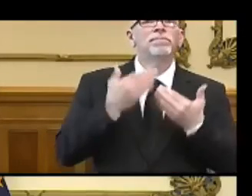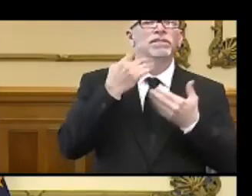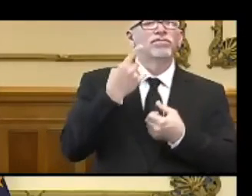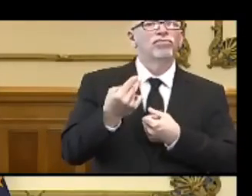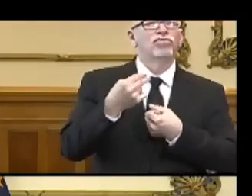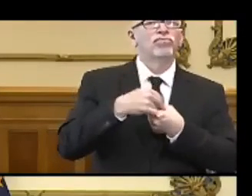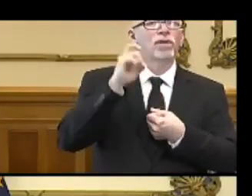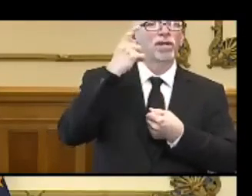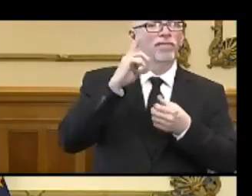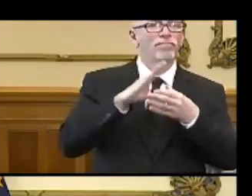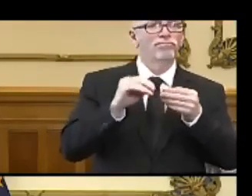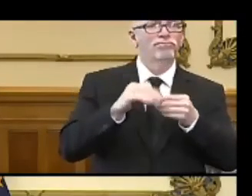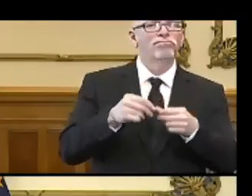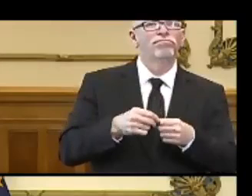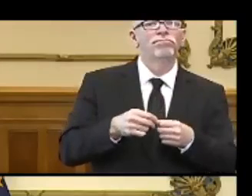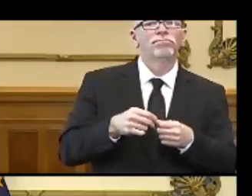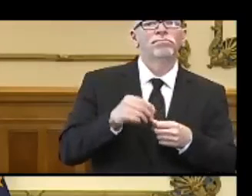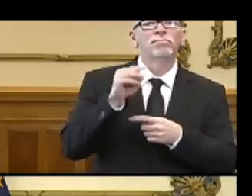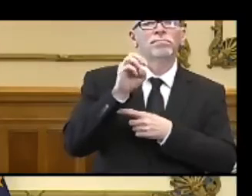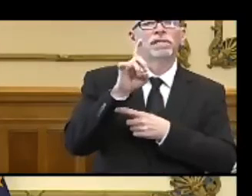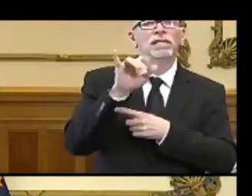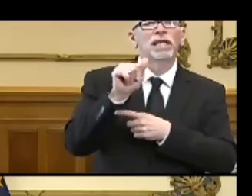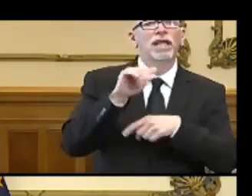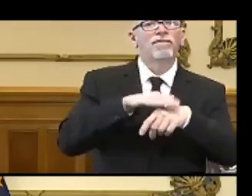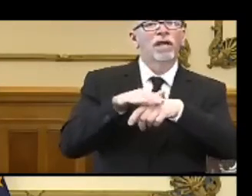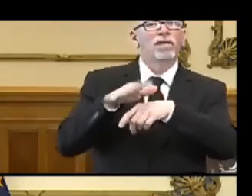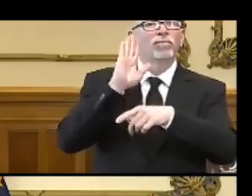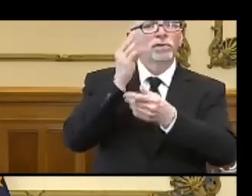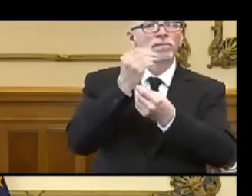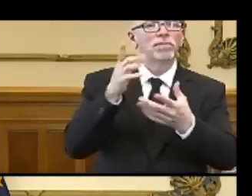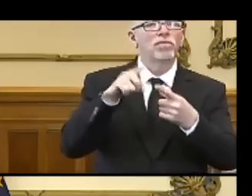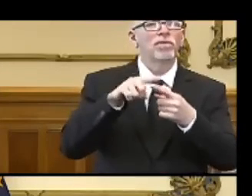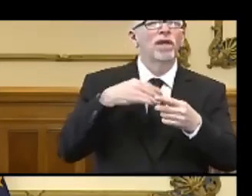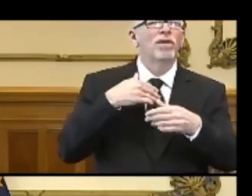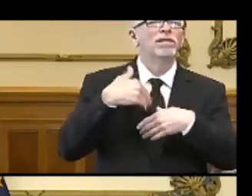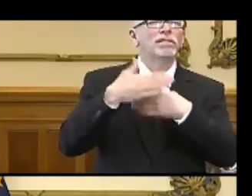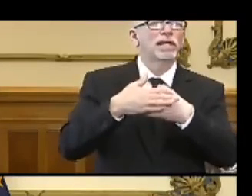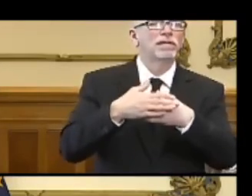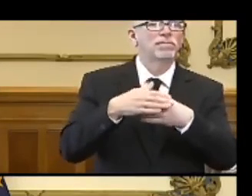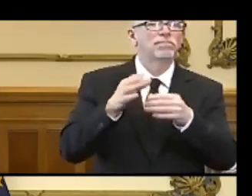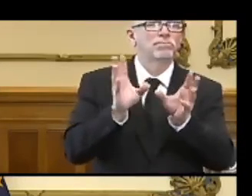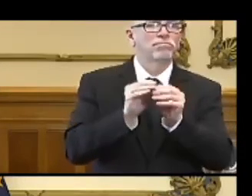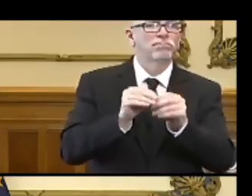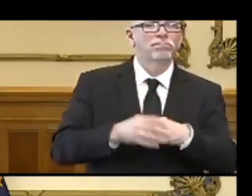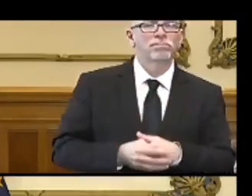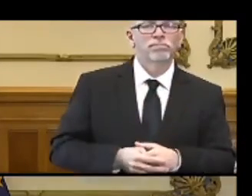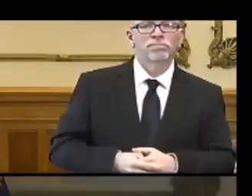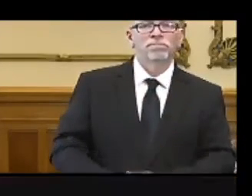Governor Holcomb's briefing. A media advisory will be sent with details regarding the next briefing.